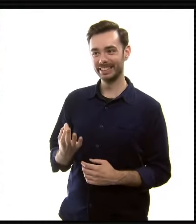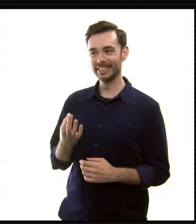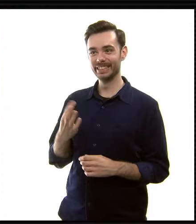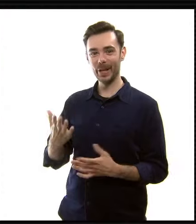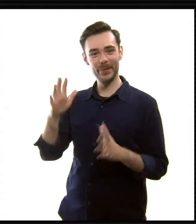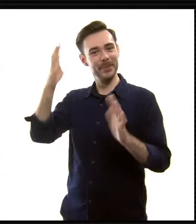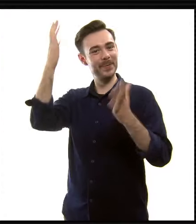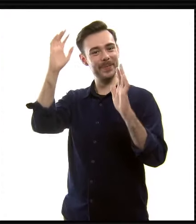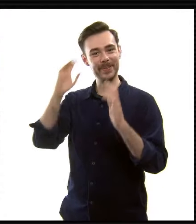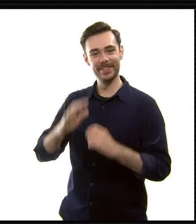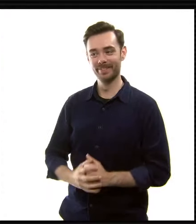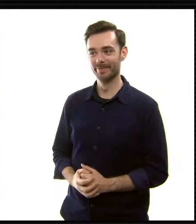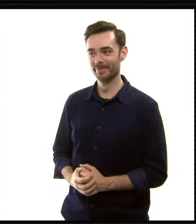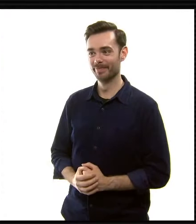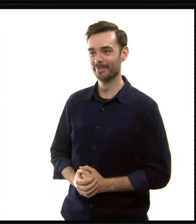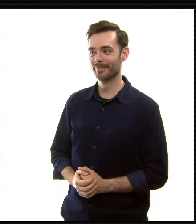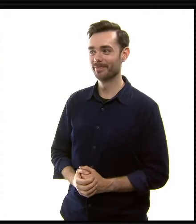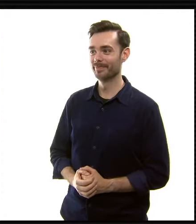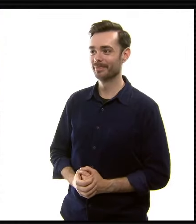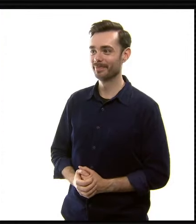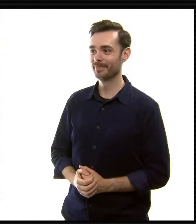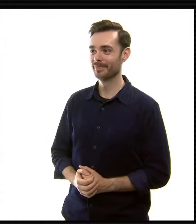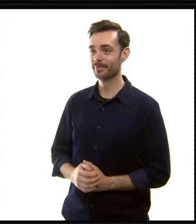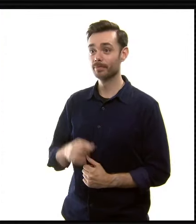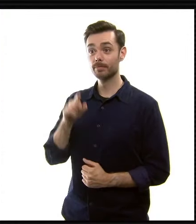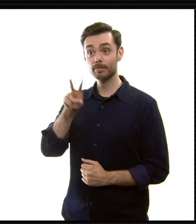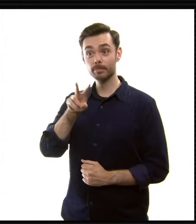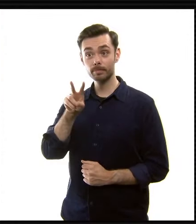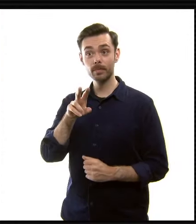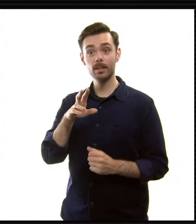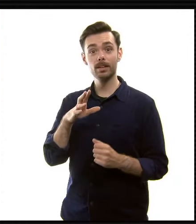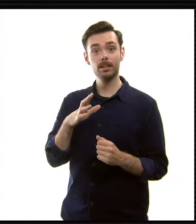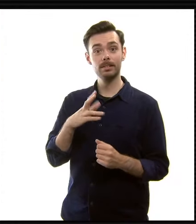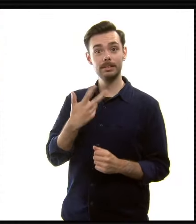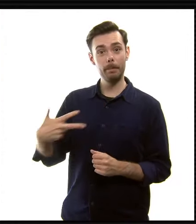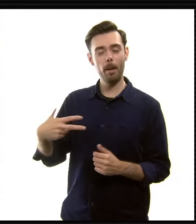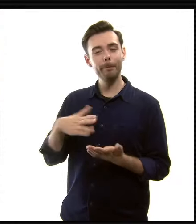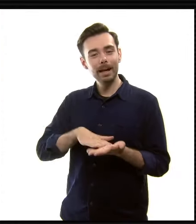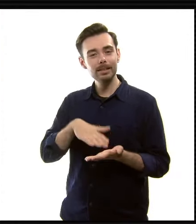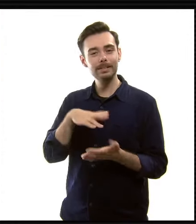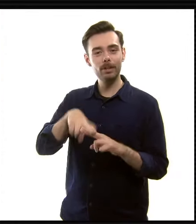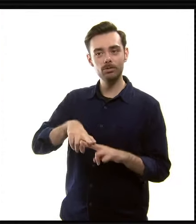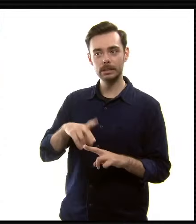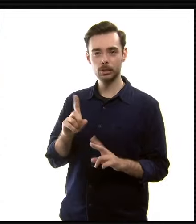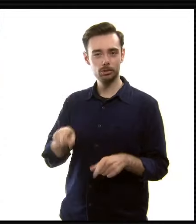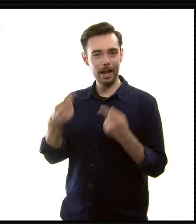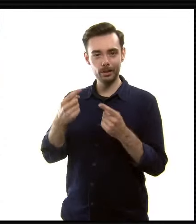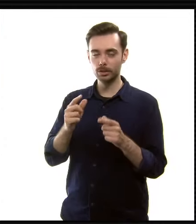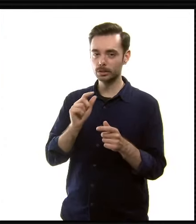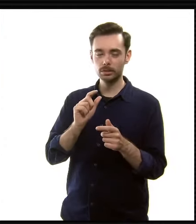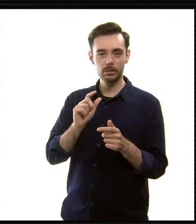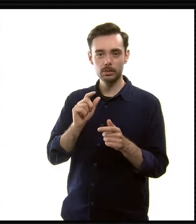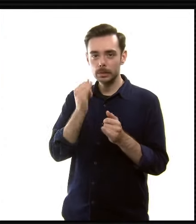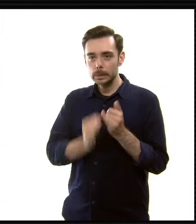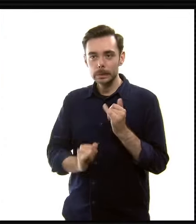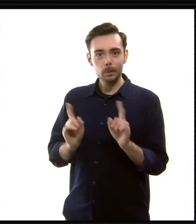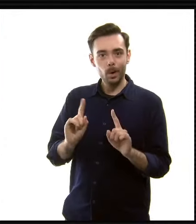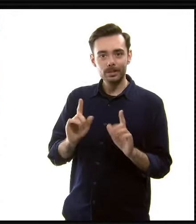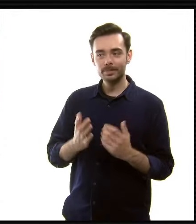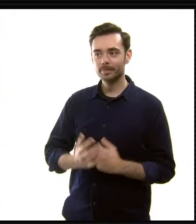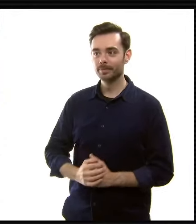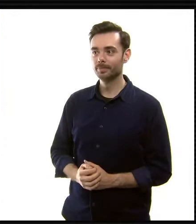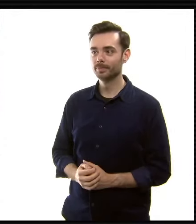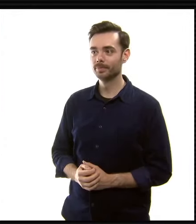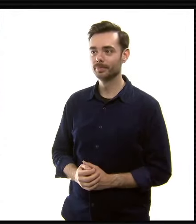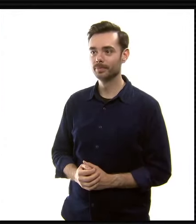Yeah. And Magnus and Frederick, what was the biggest challenge with this build? Yeah, to figure out what to build from like